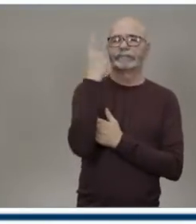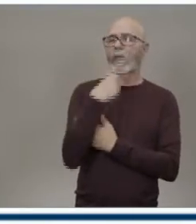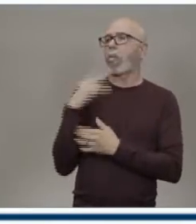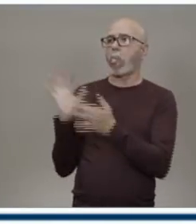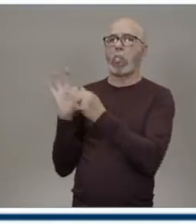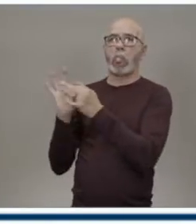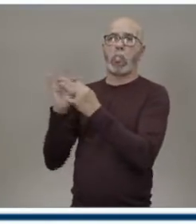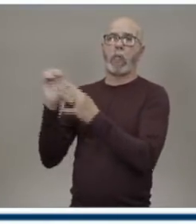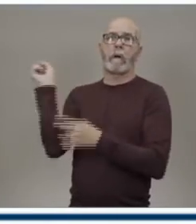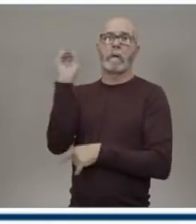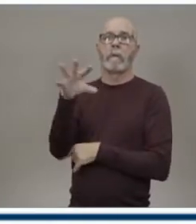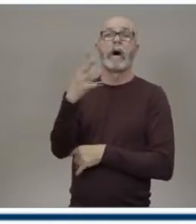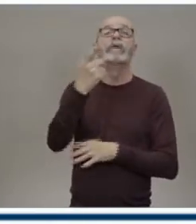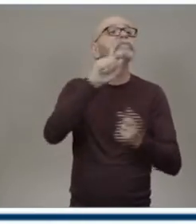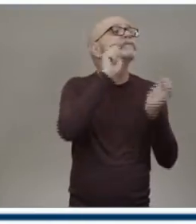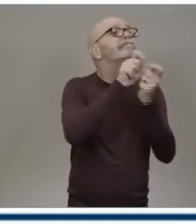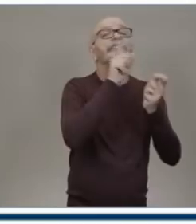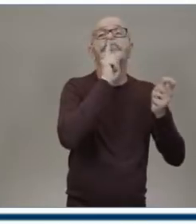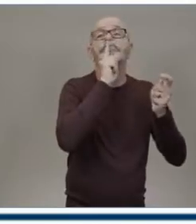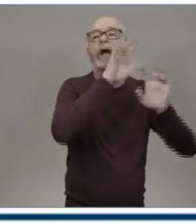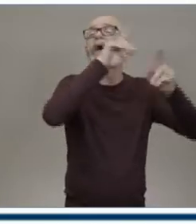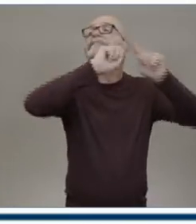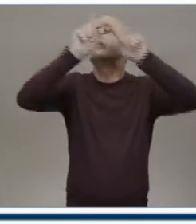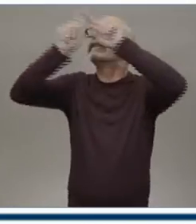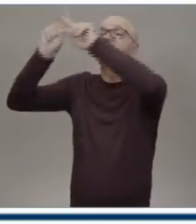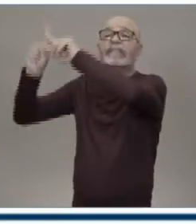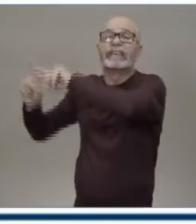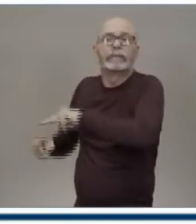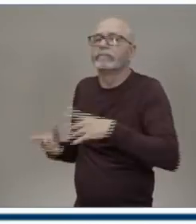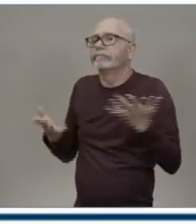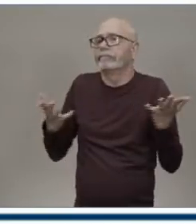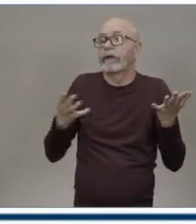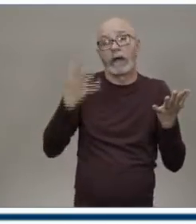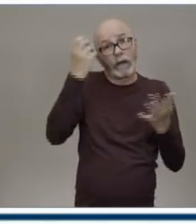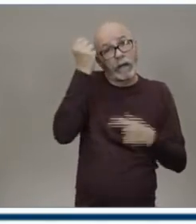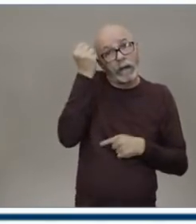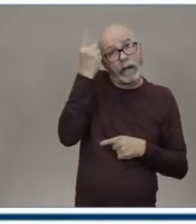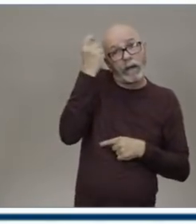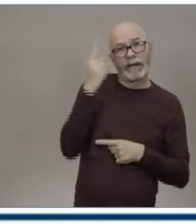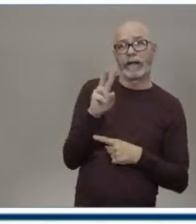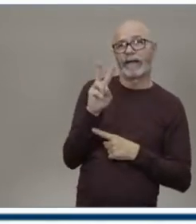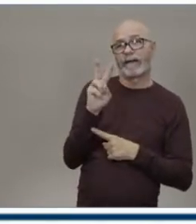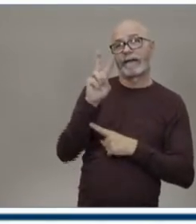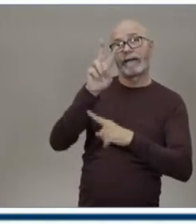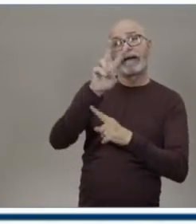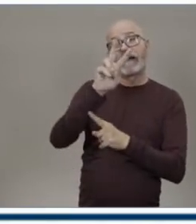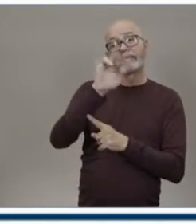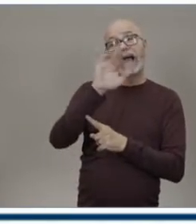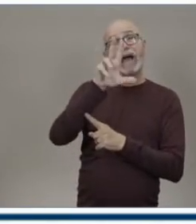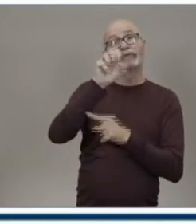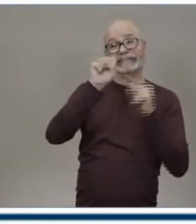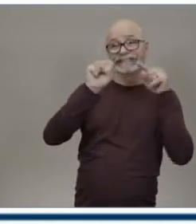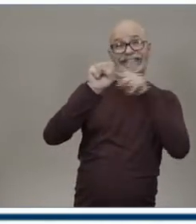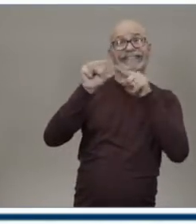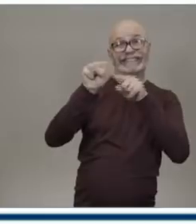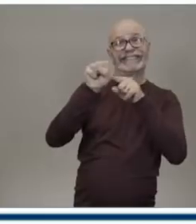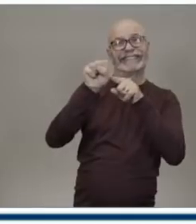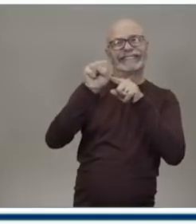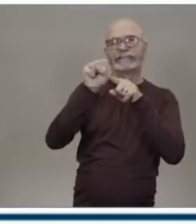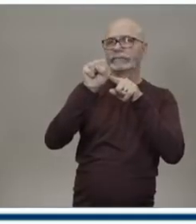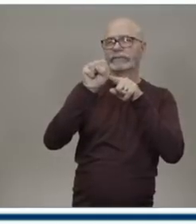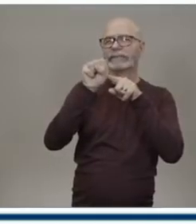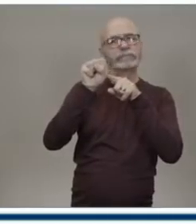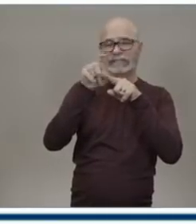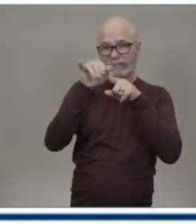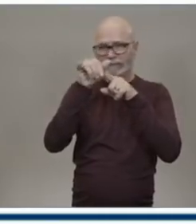the virus remains basically the same, and what we need to do is continue to follow all the COVID protocols, regardless of what variant